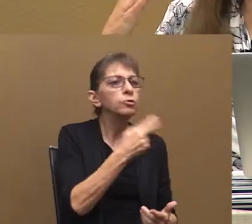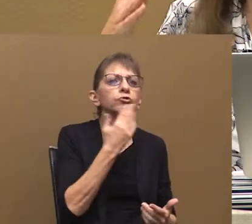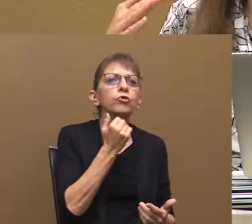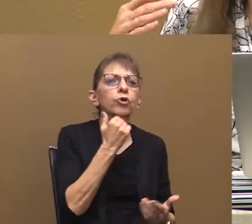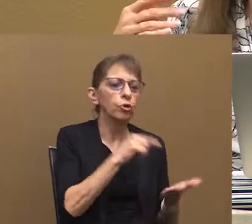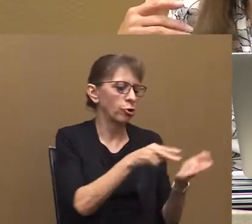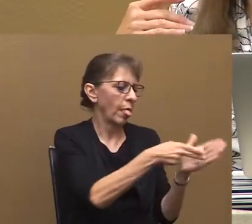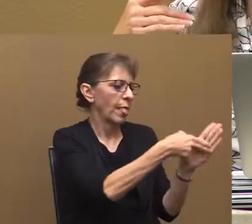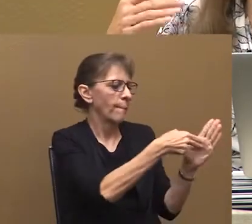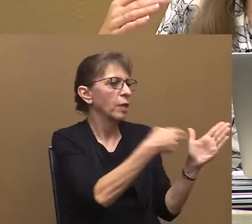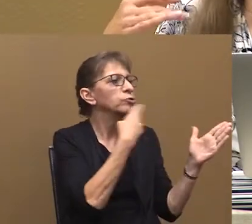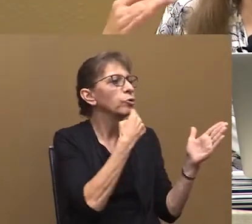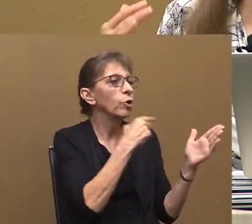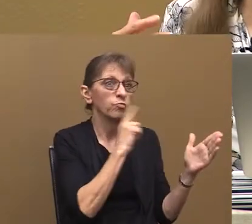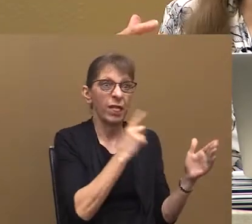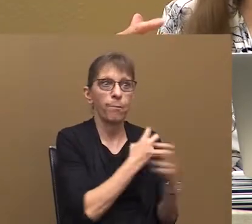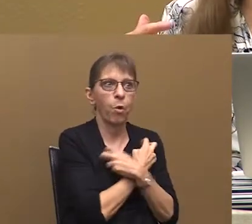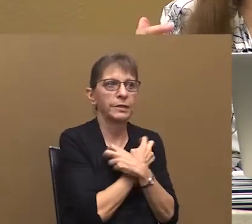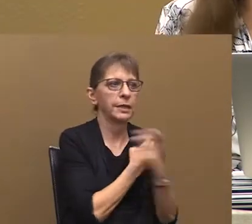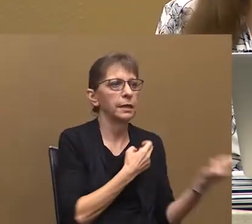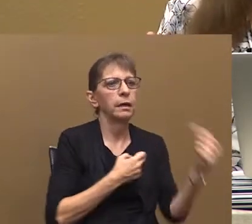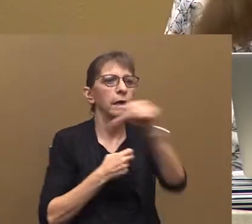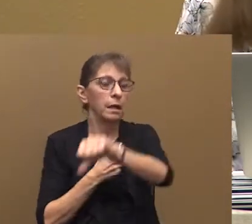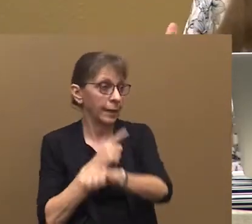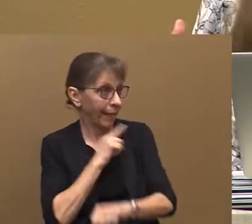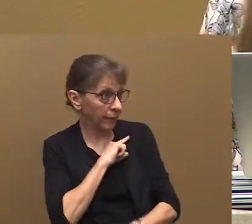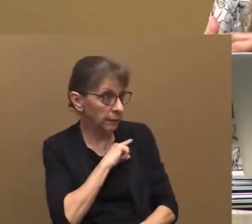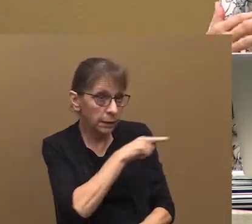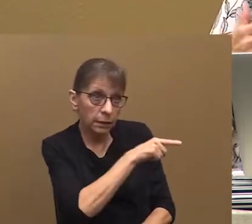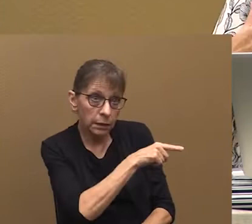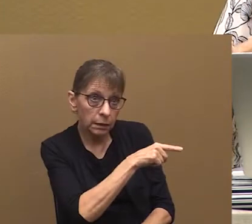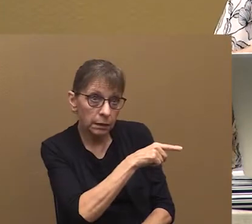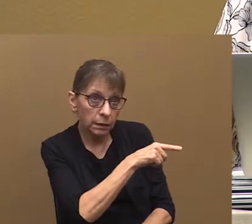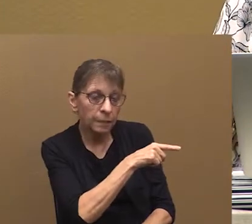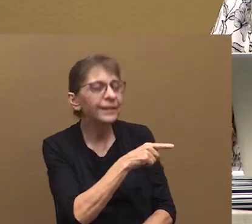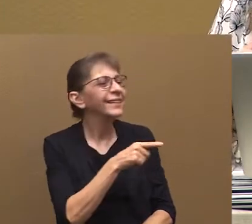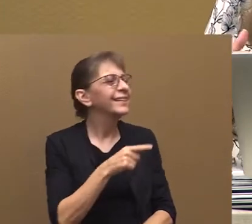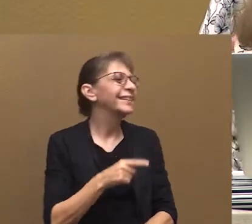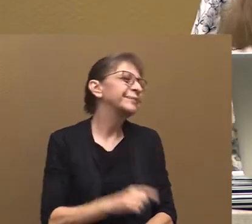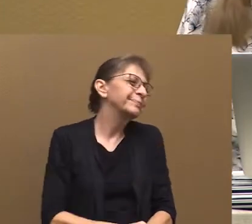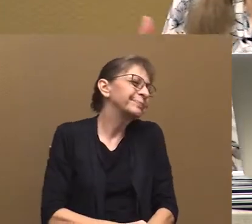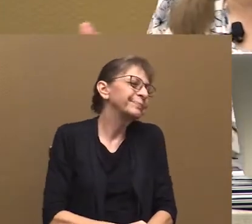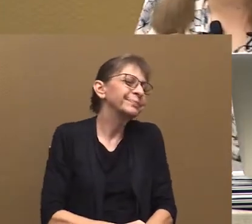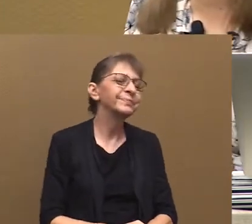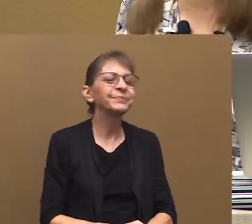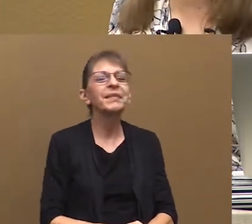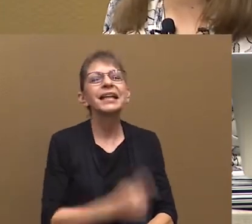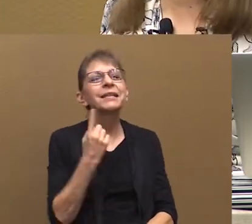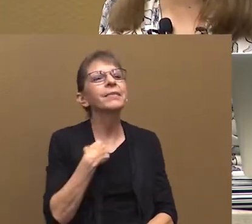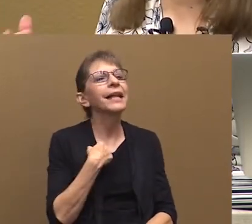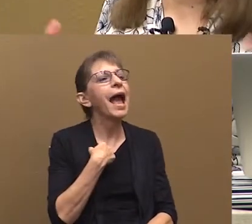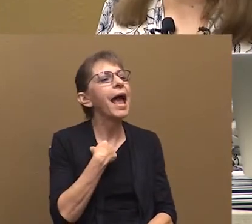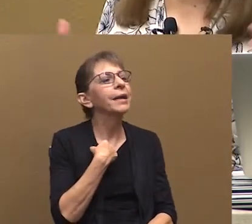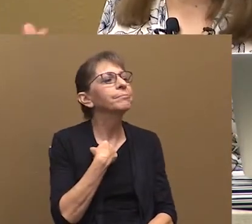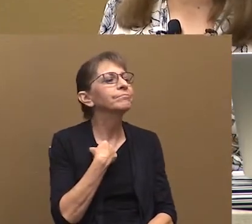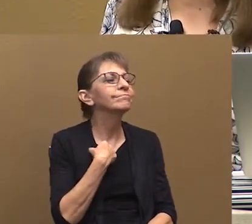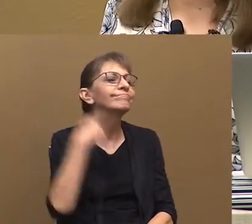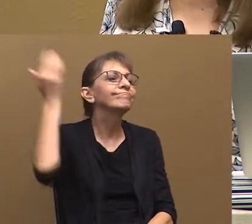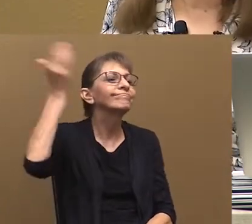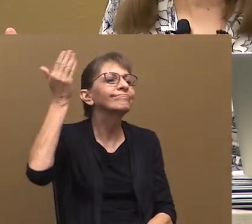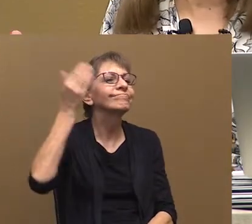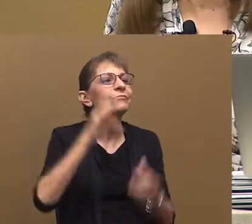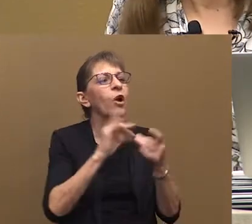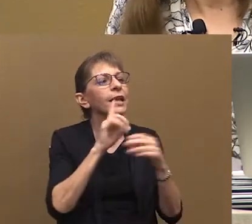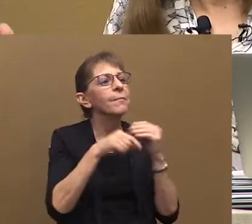think about that? Are they still guilty? So this is just something I'm presenting to you to give some